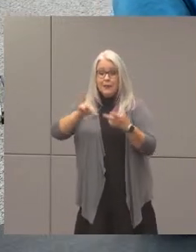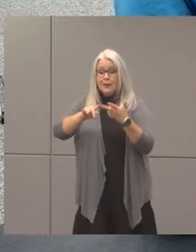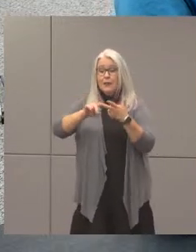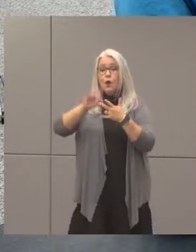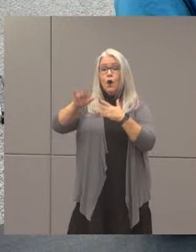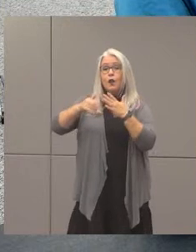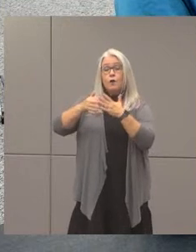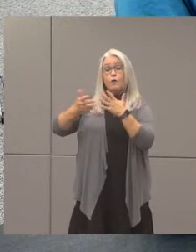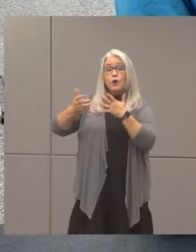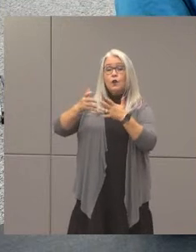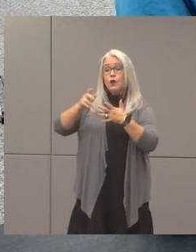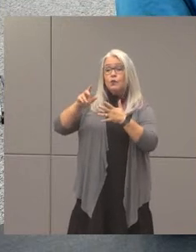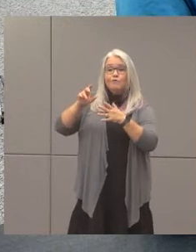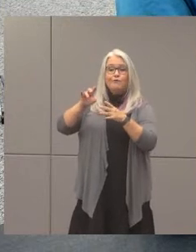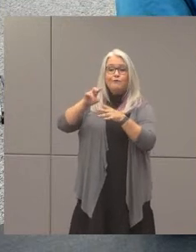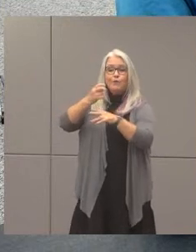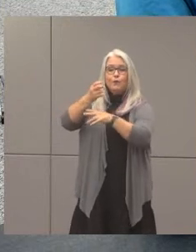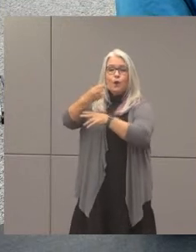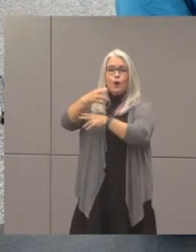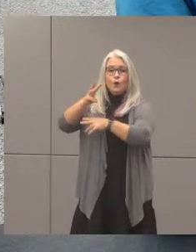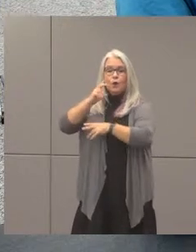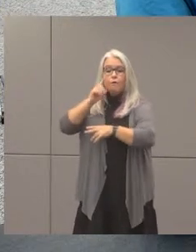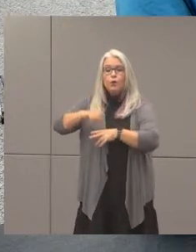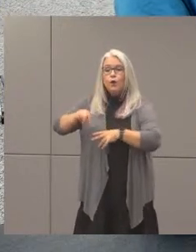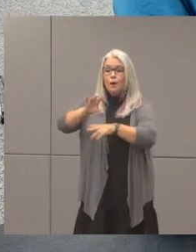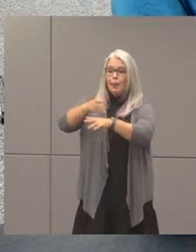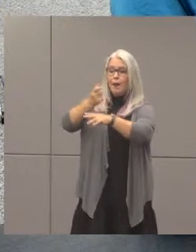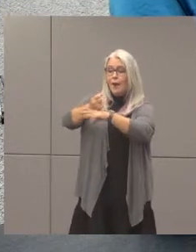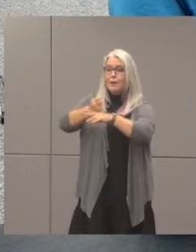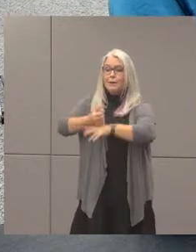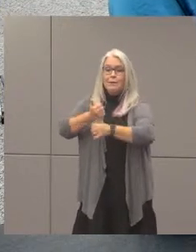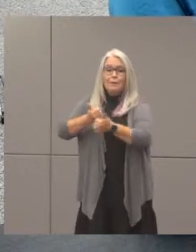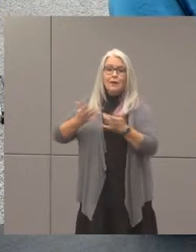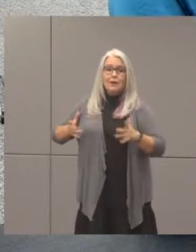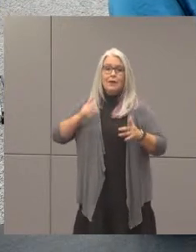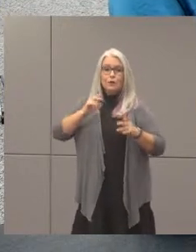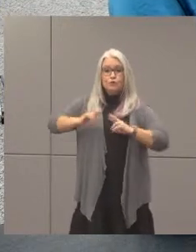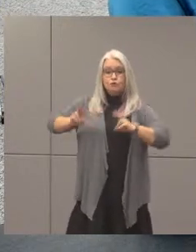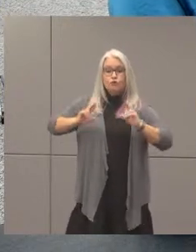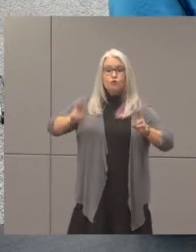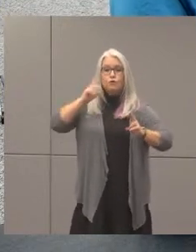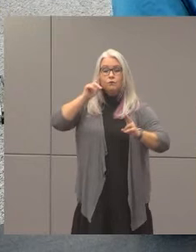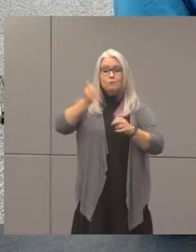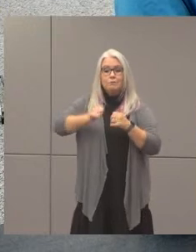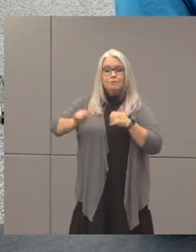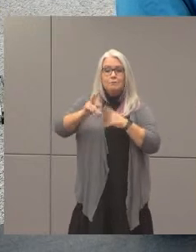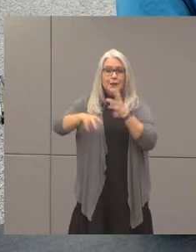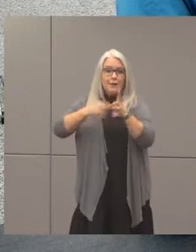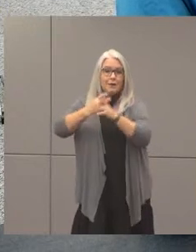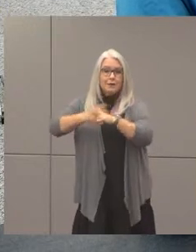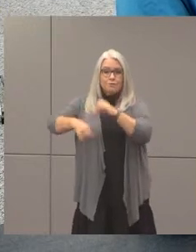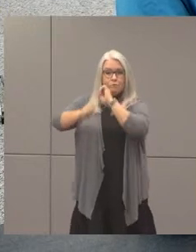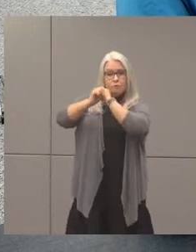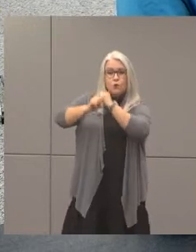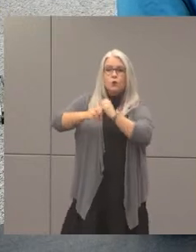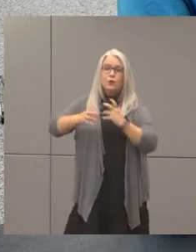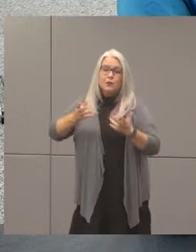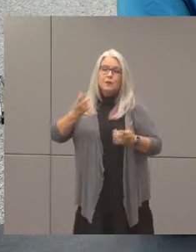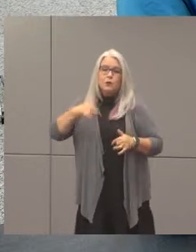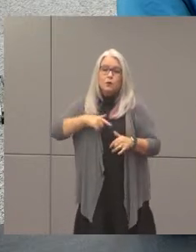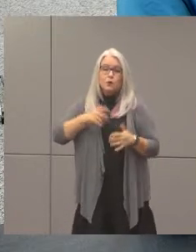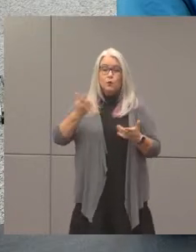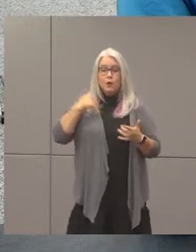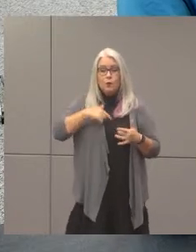for locking. So everything is prepped for any security measures that the college's security expert would bring